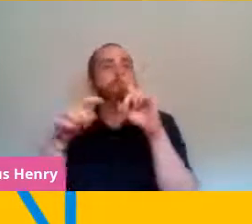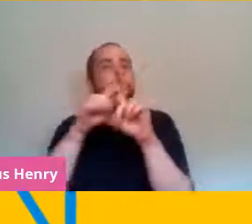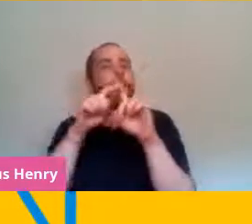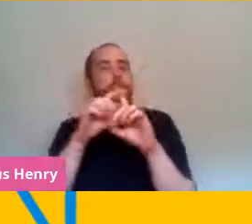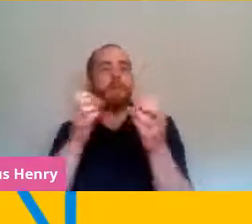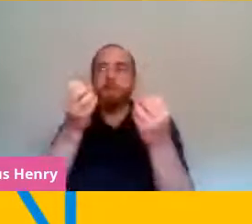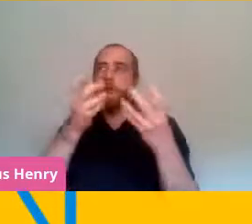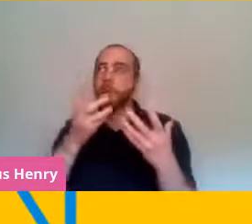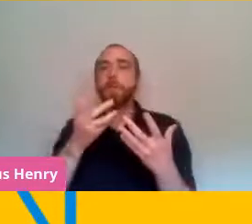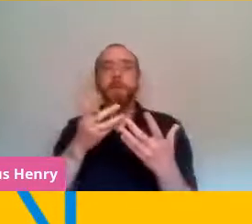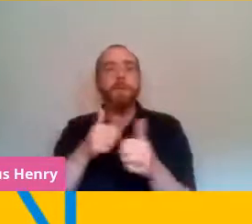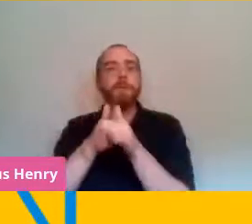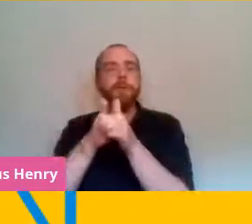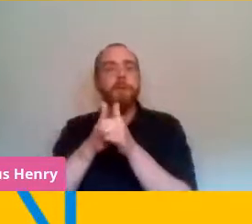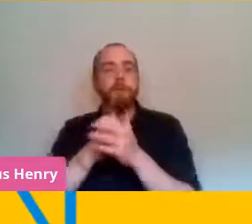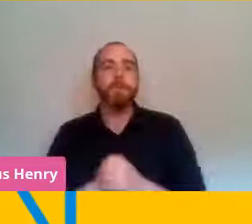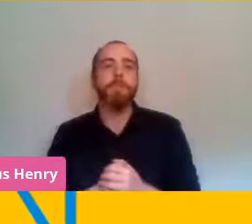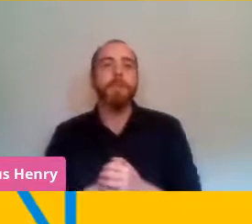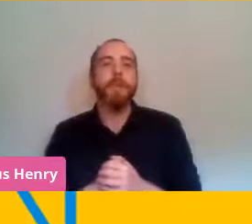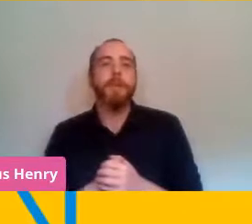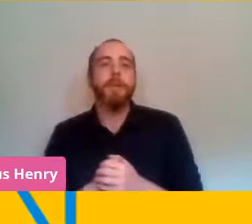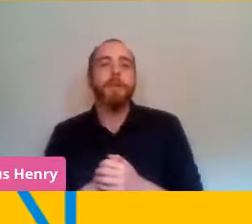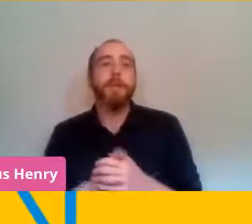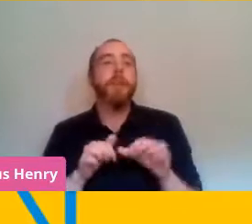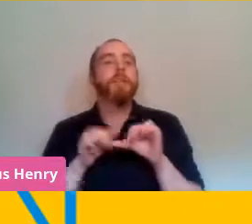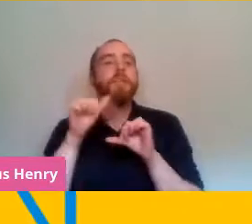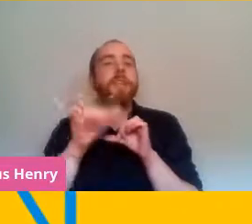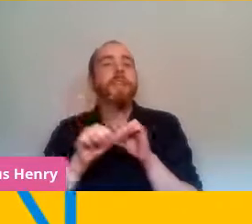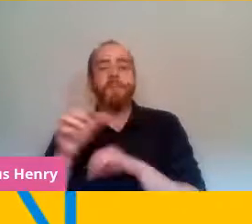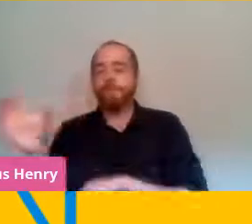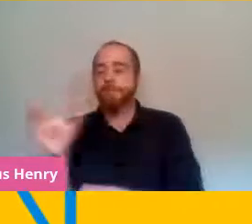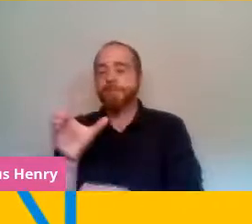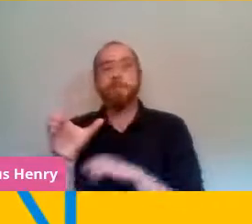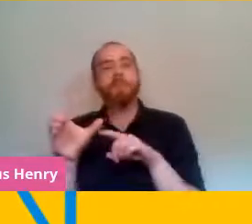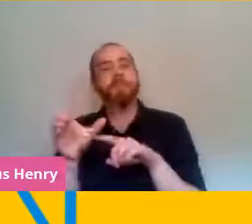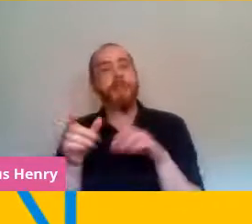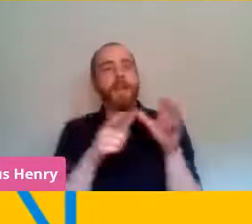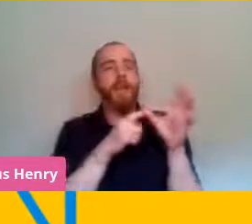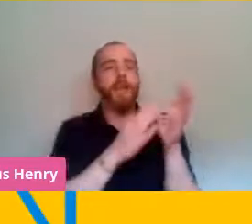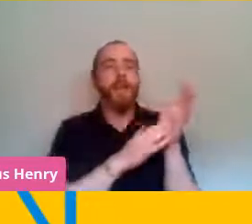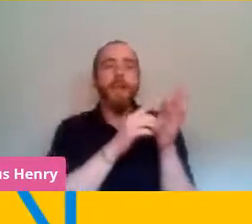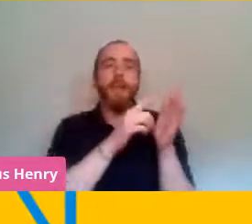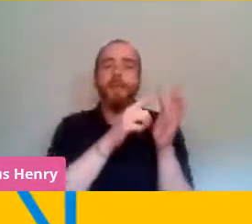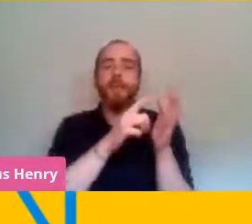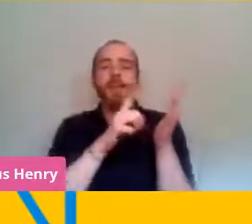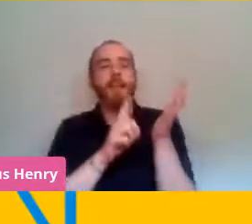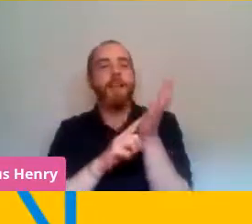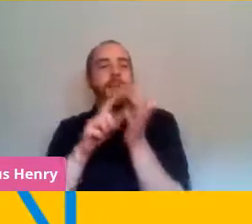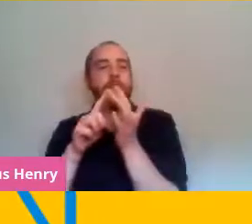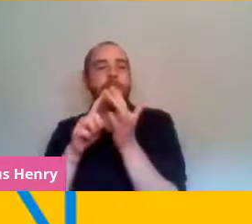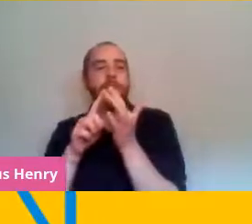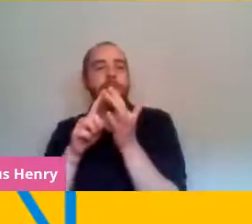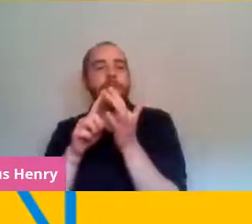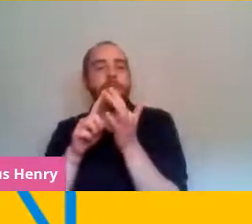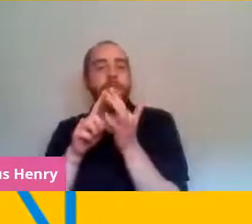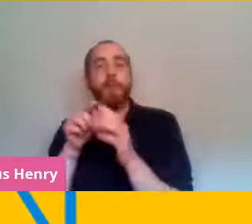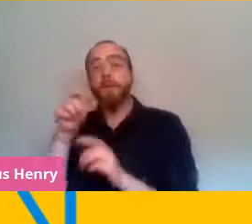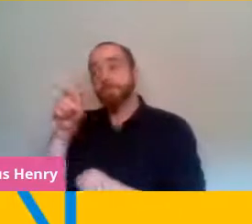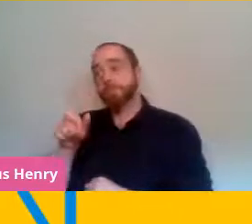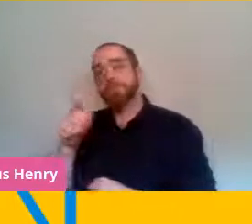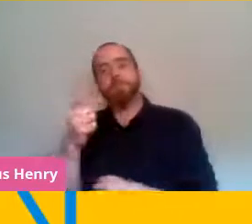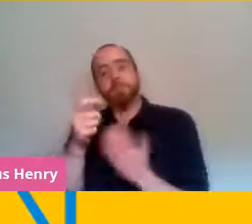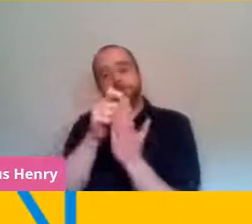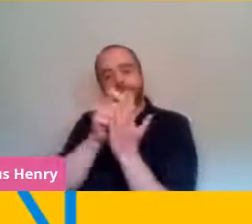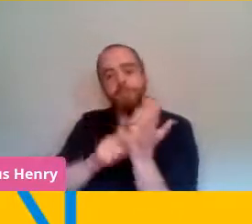up. The next speaker we've asked to come along is Amy Lee, who's one of the founders of the Corona